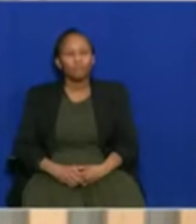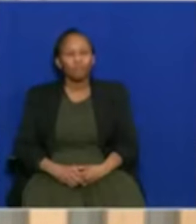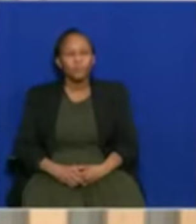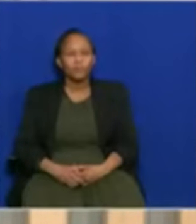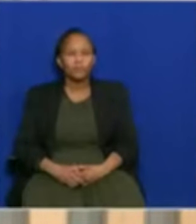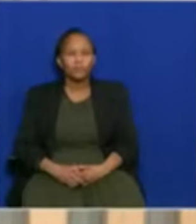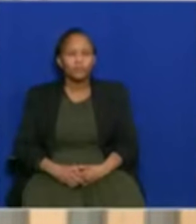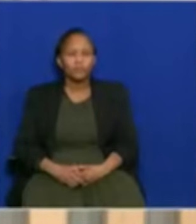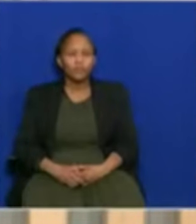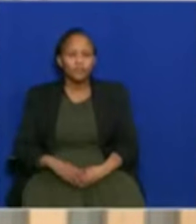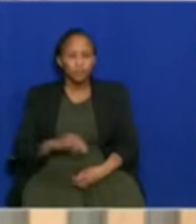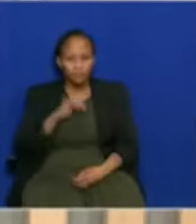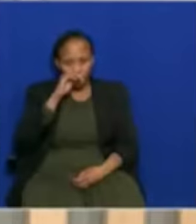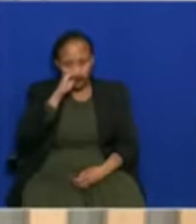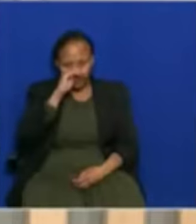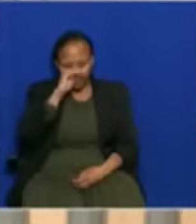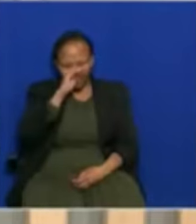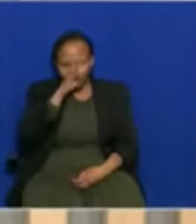yesterday